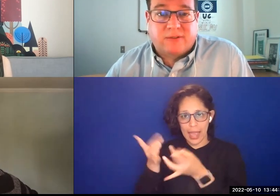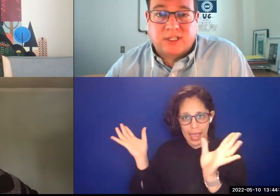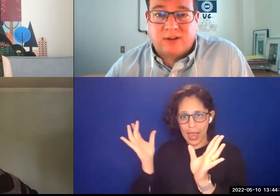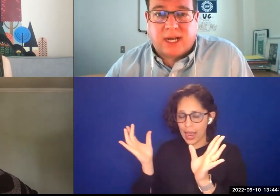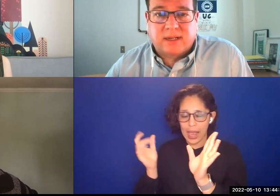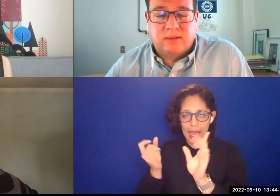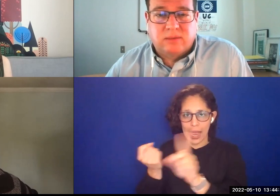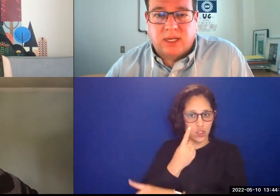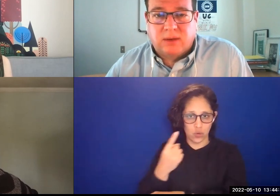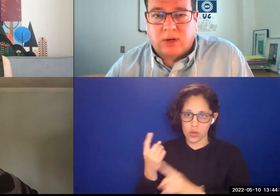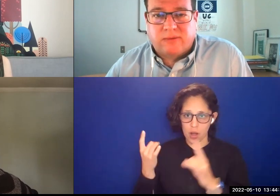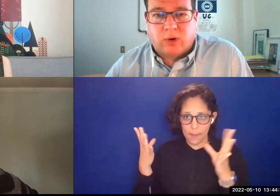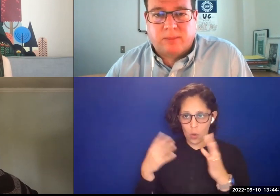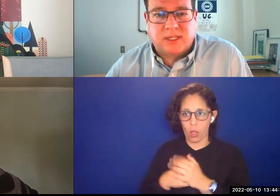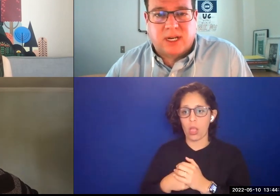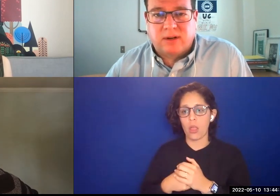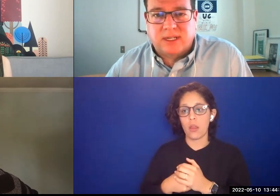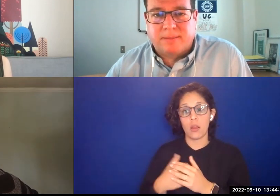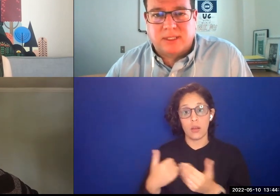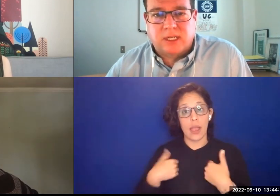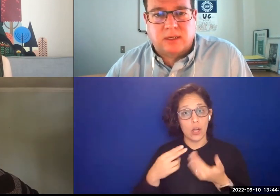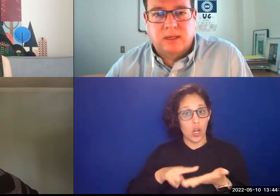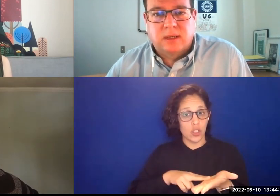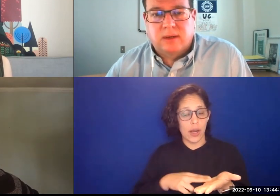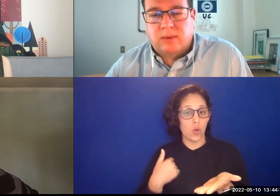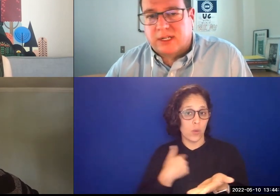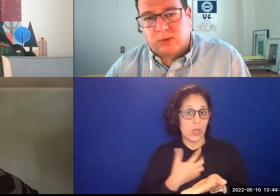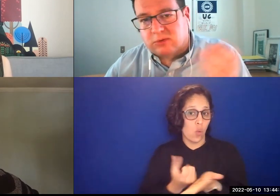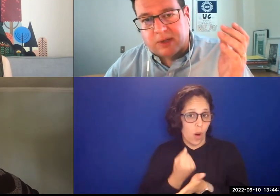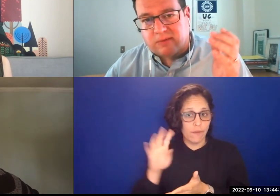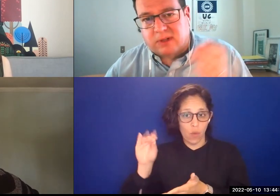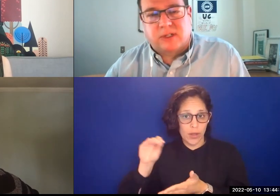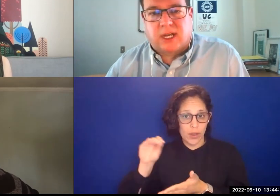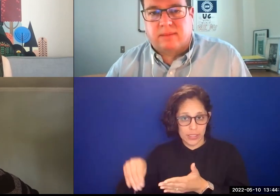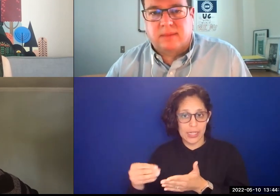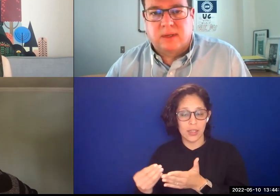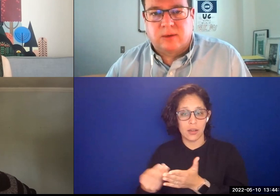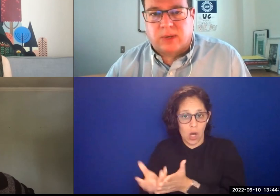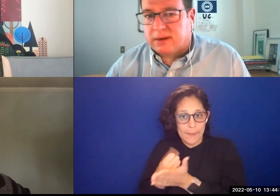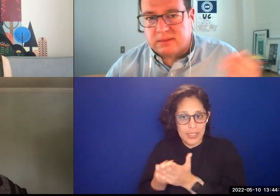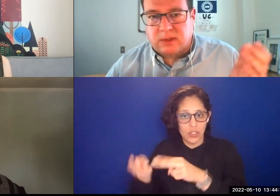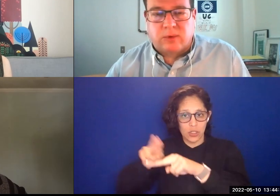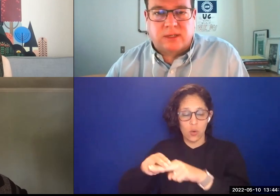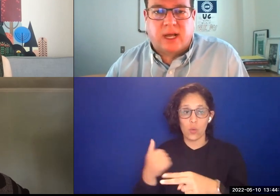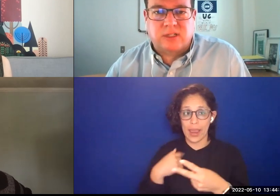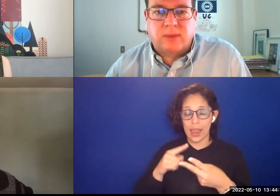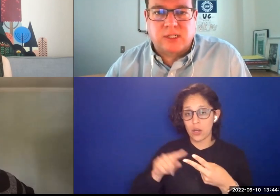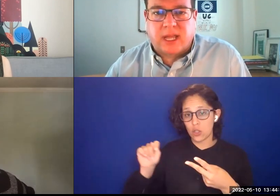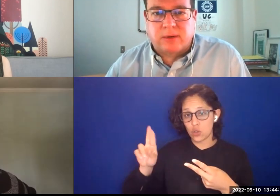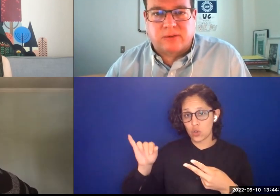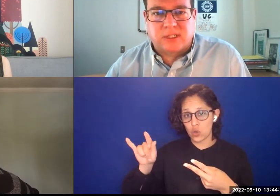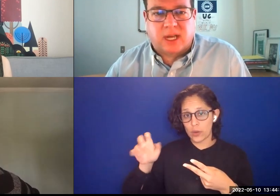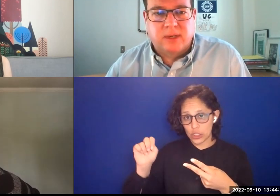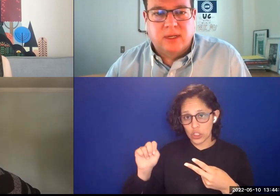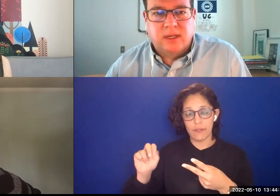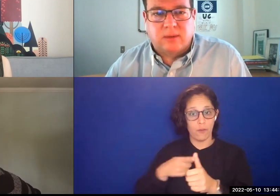When we got our first contract, we won a 40% increase in compensation. We got tuition remission for the first time. We got, you know, real non-discrimination